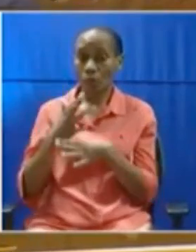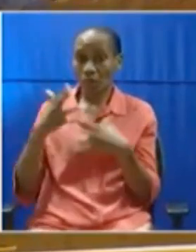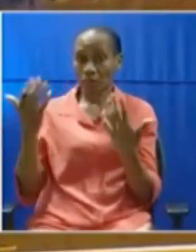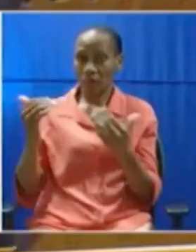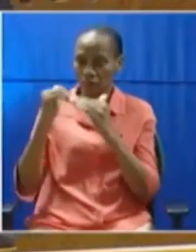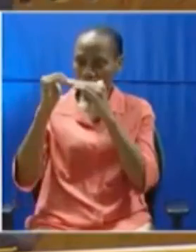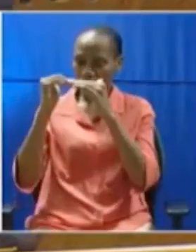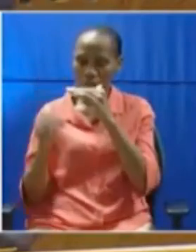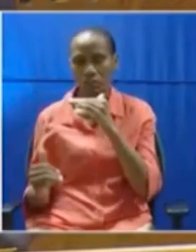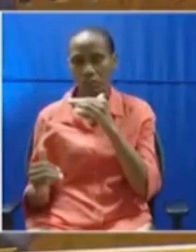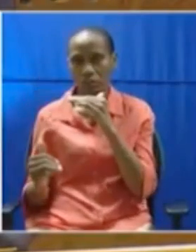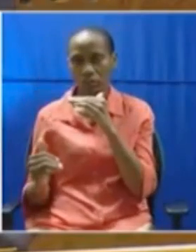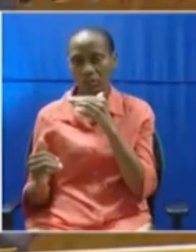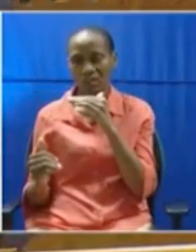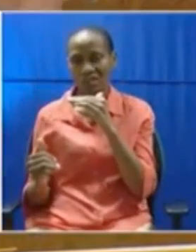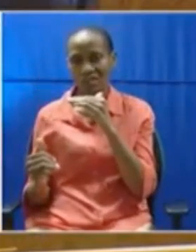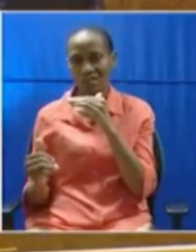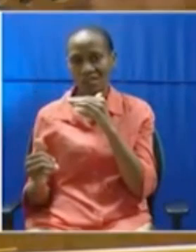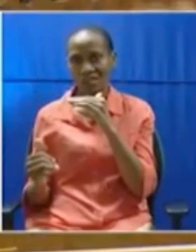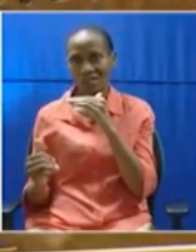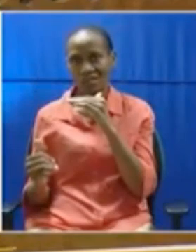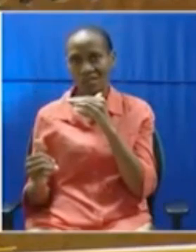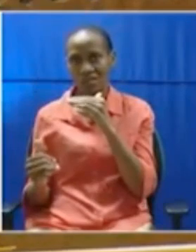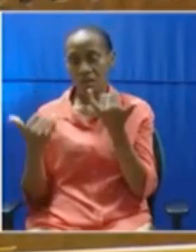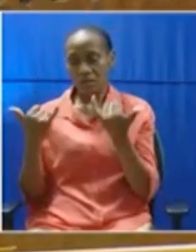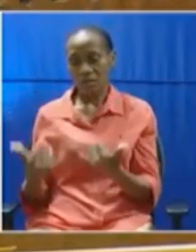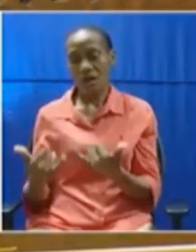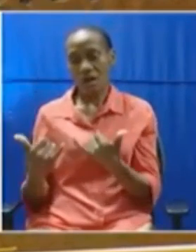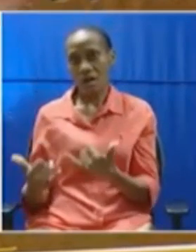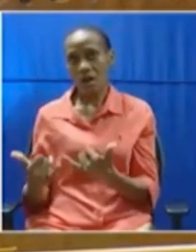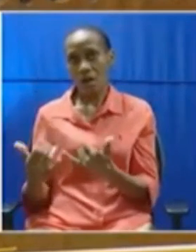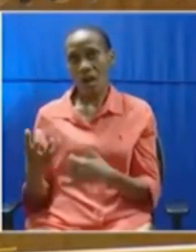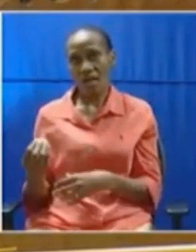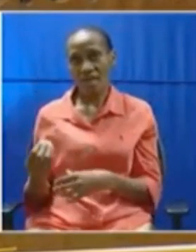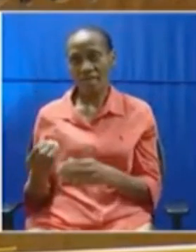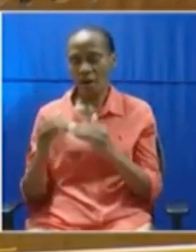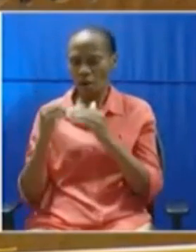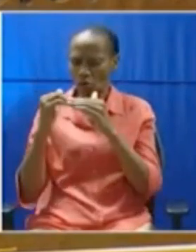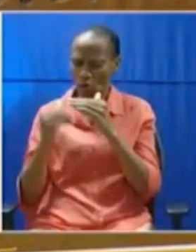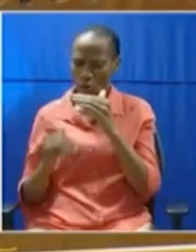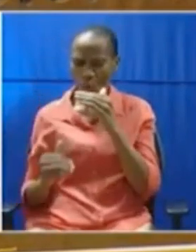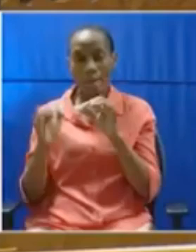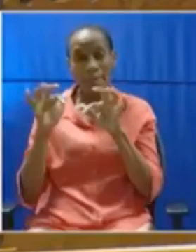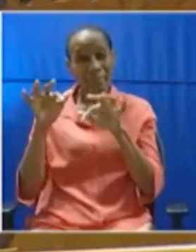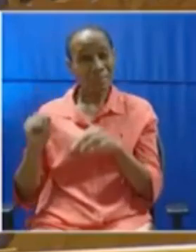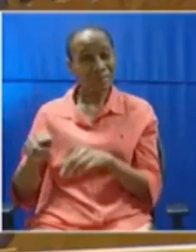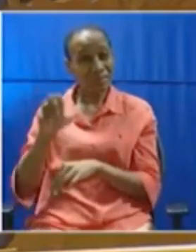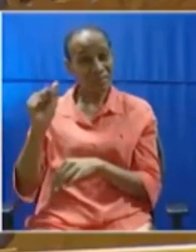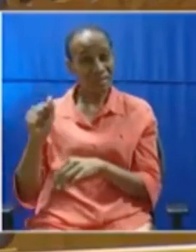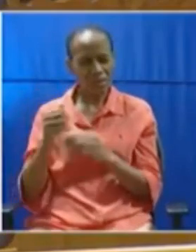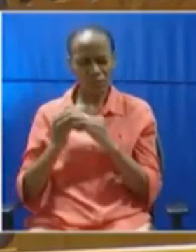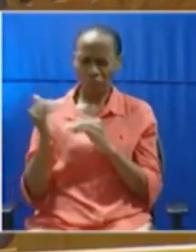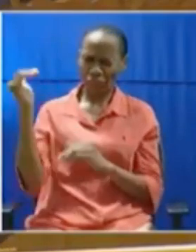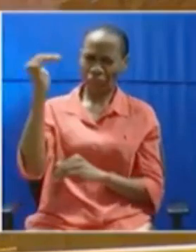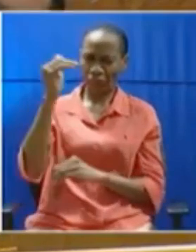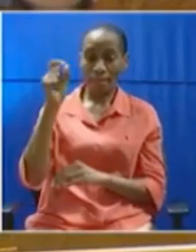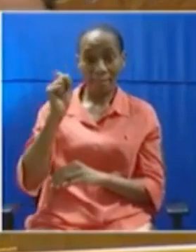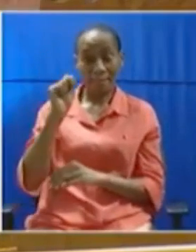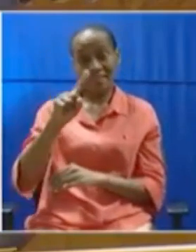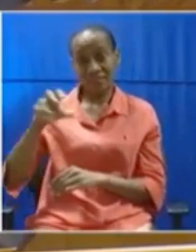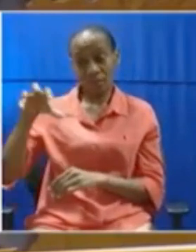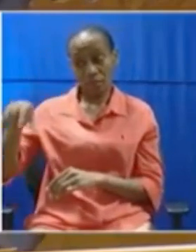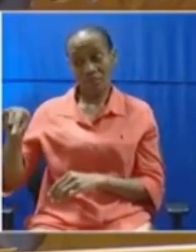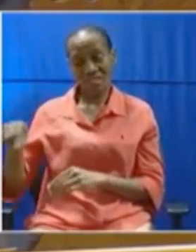went down. We now still hold the lowest unemployment rate in South Africa in this province